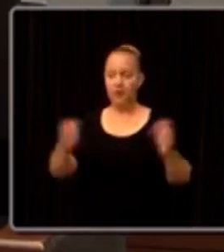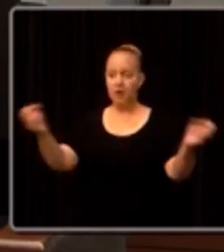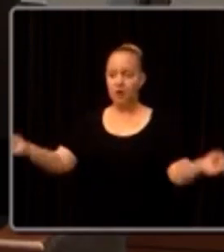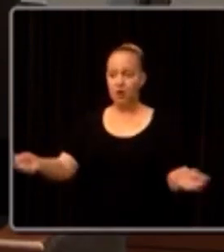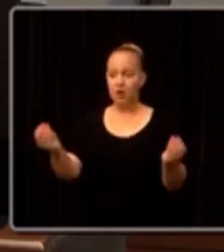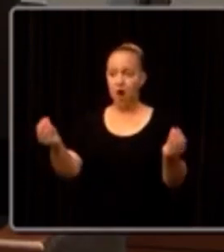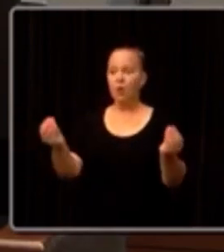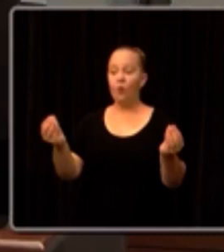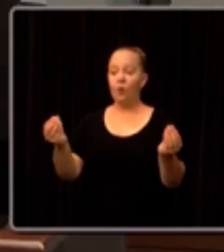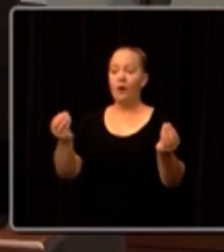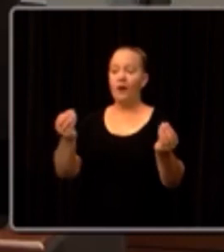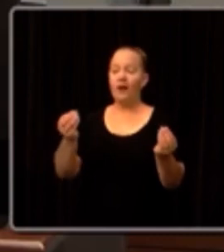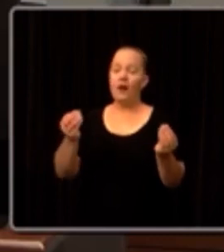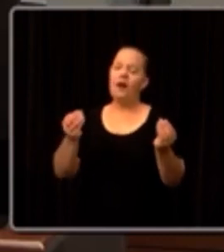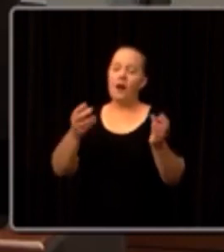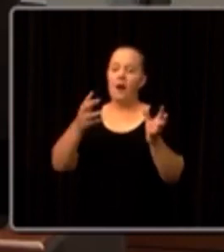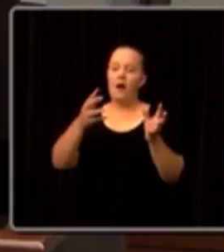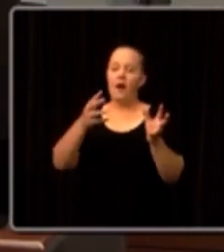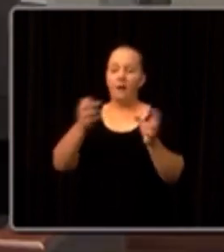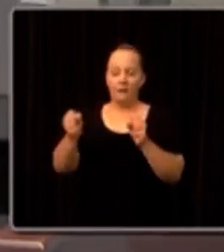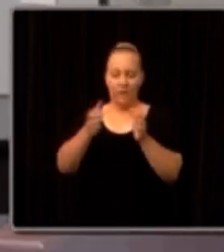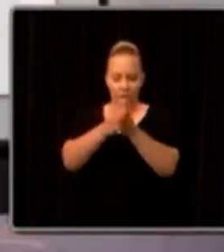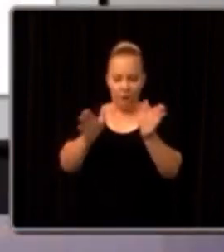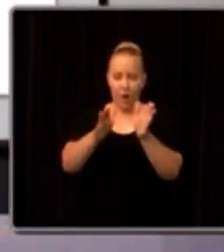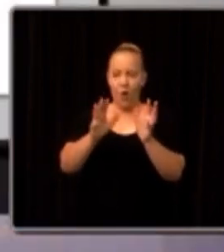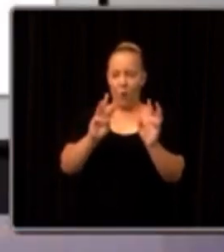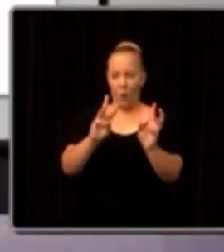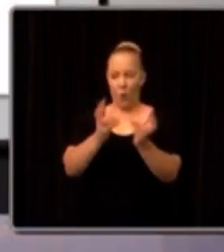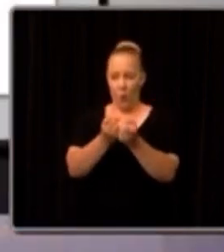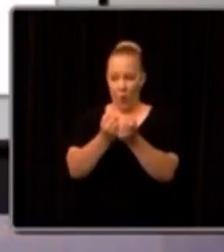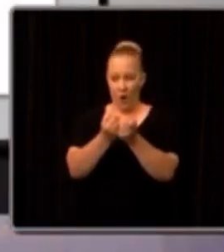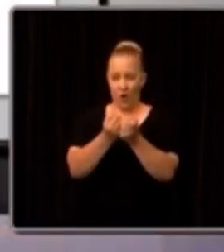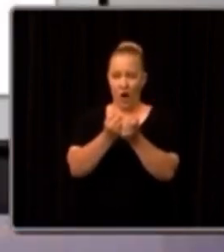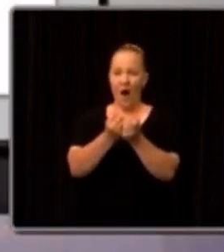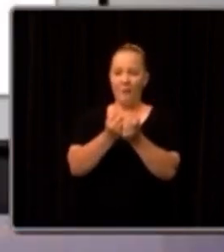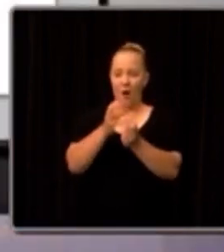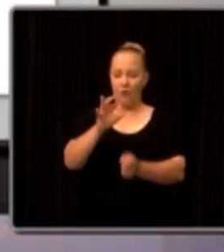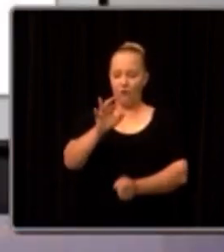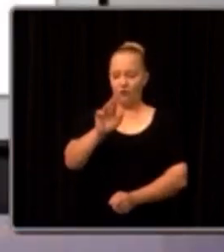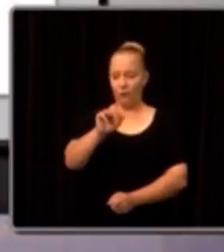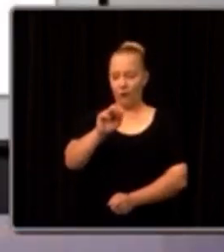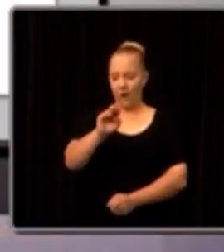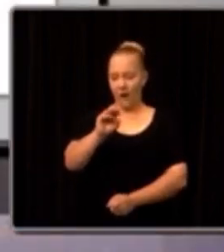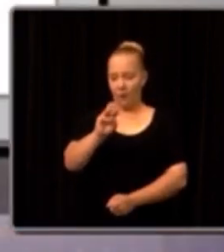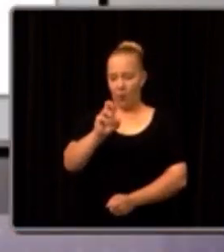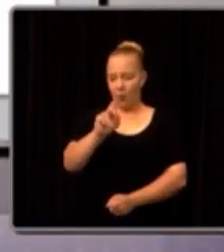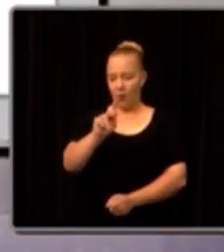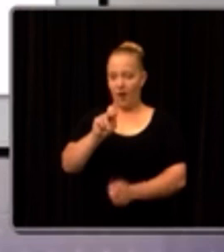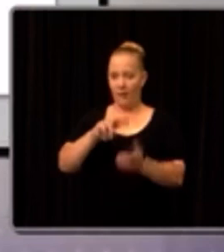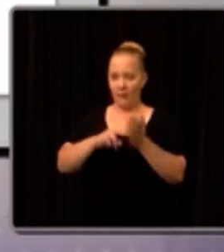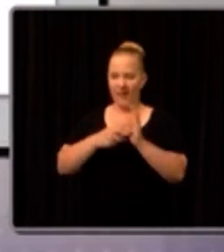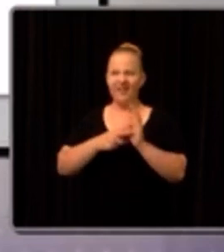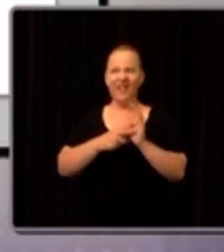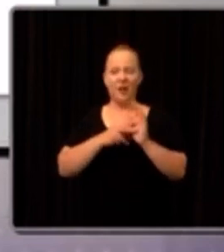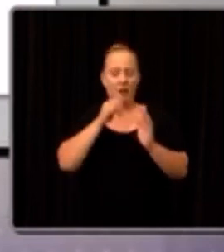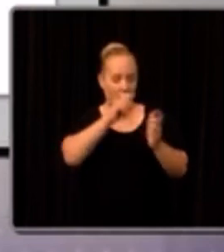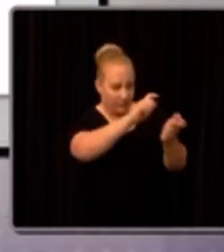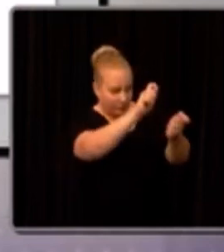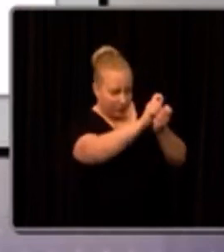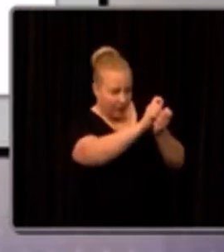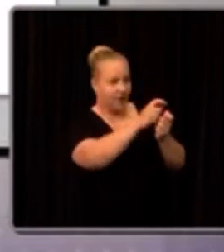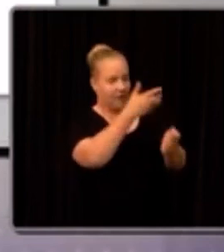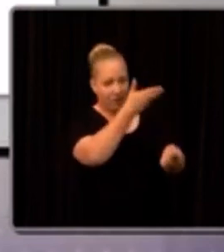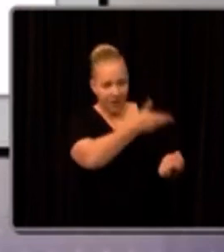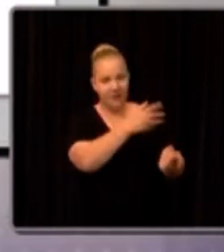So just a quick overview of what a workshop framework is, and this is not necessarily specific to just this resource, it's kind of a model of